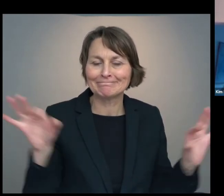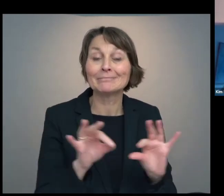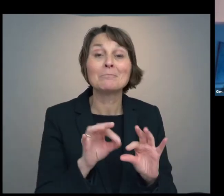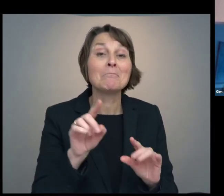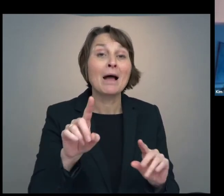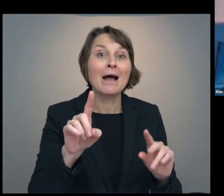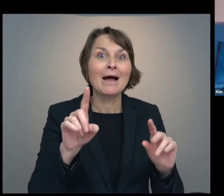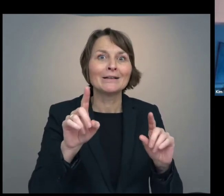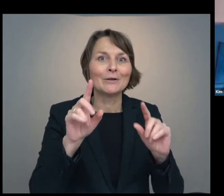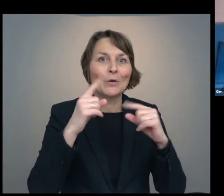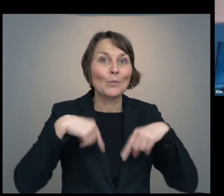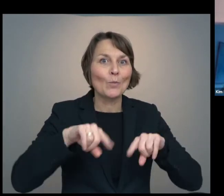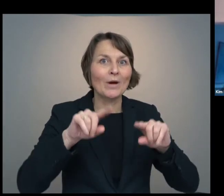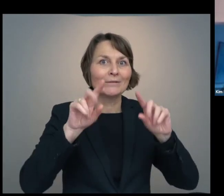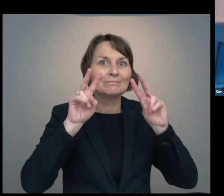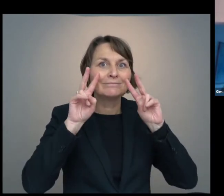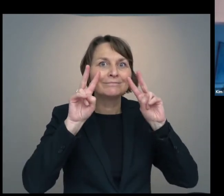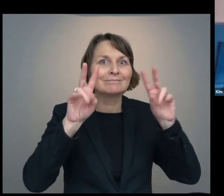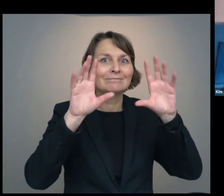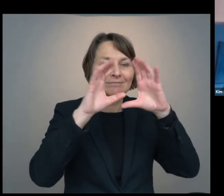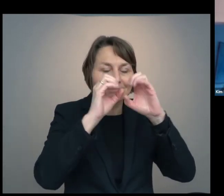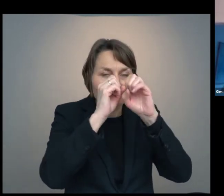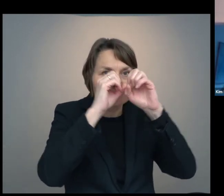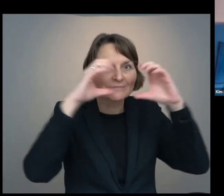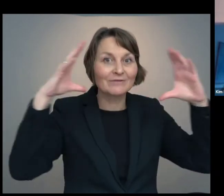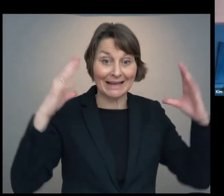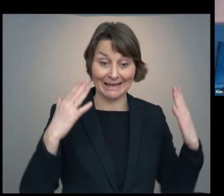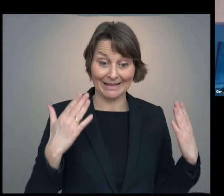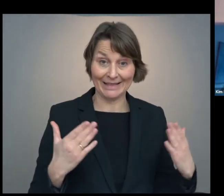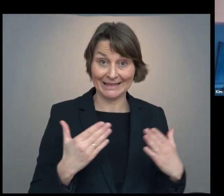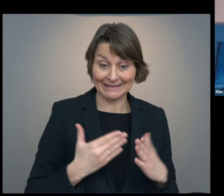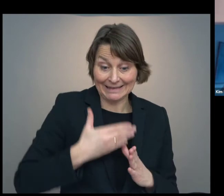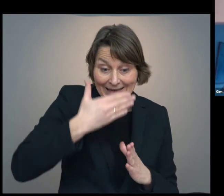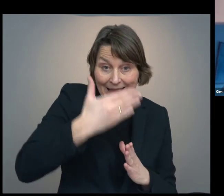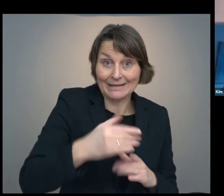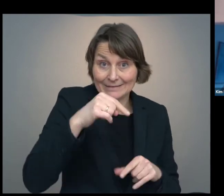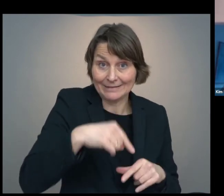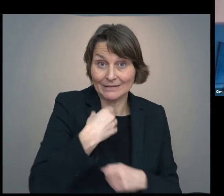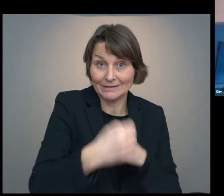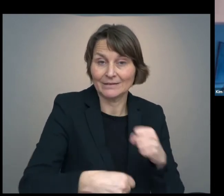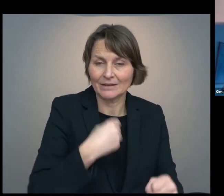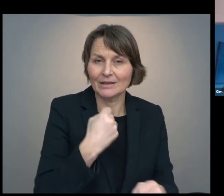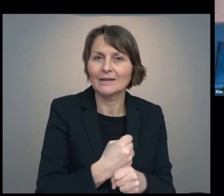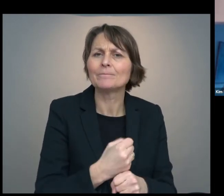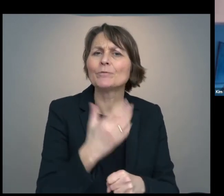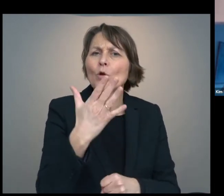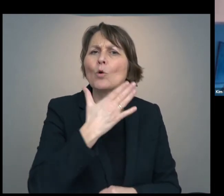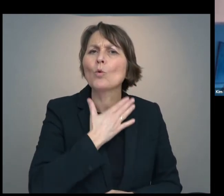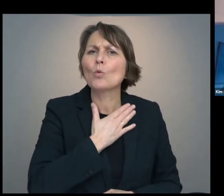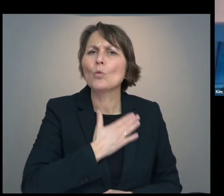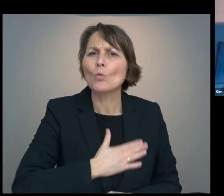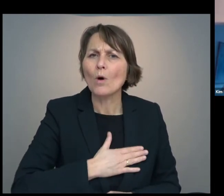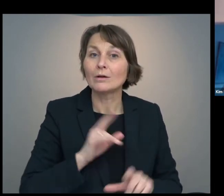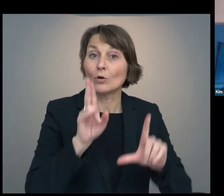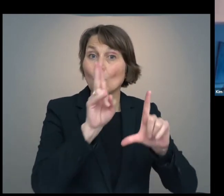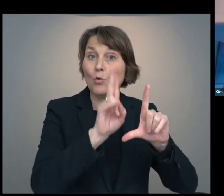If you look at our vision, we have a vision of end this year to get 1 million sites